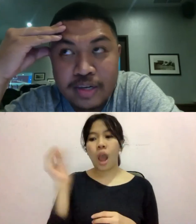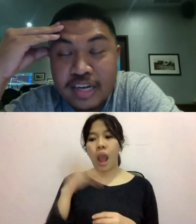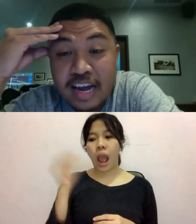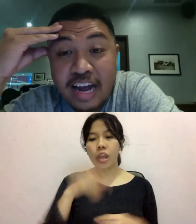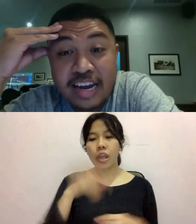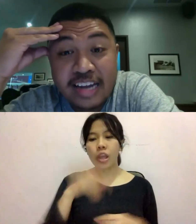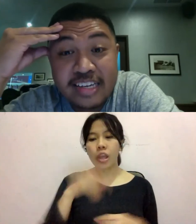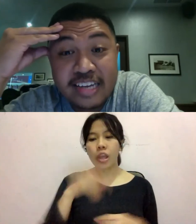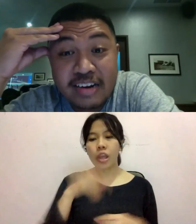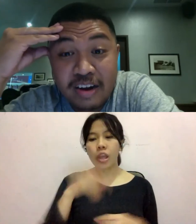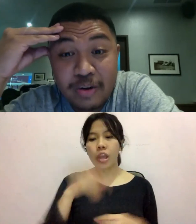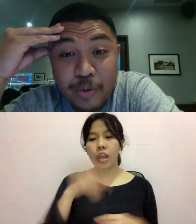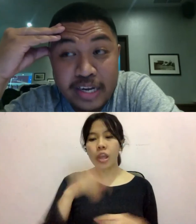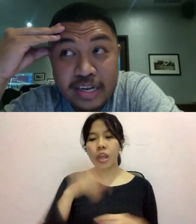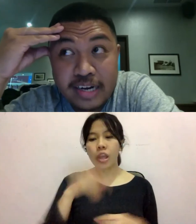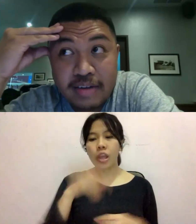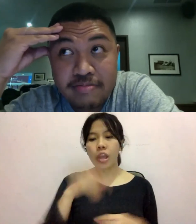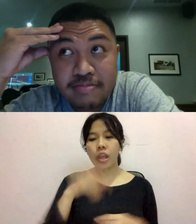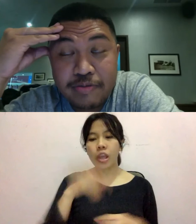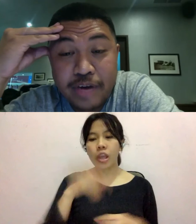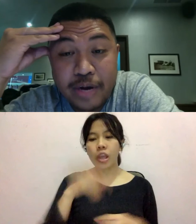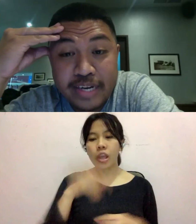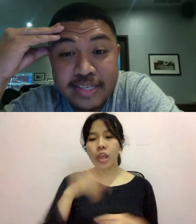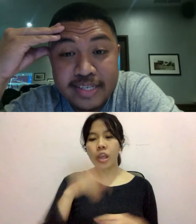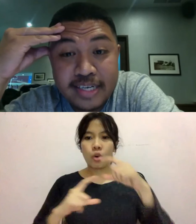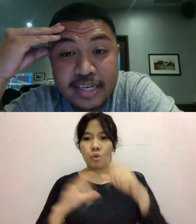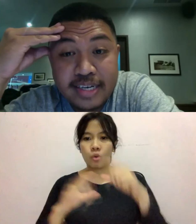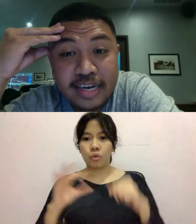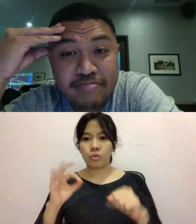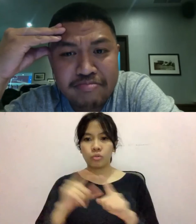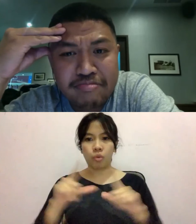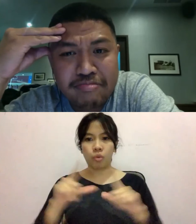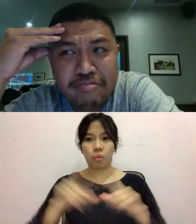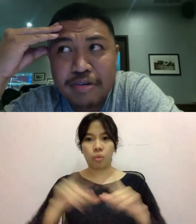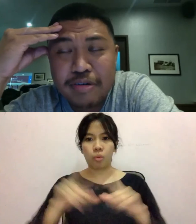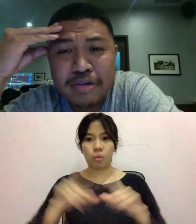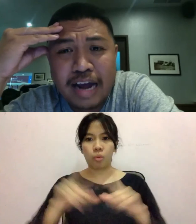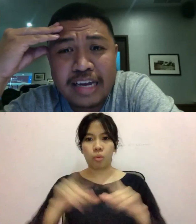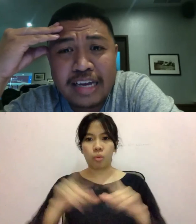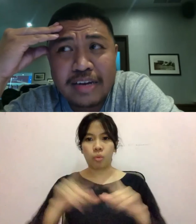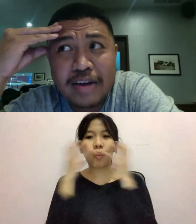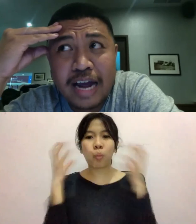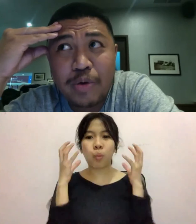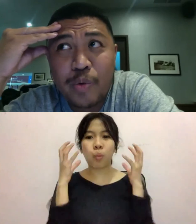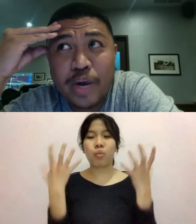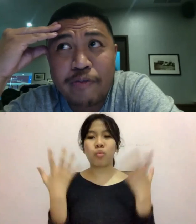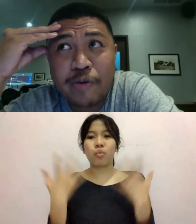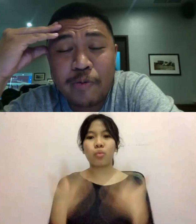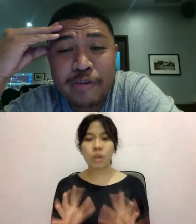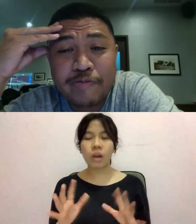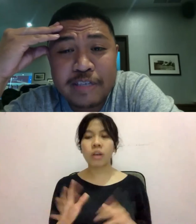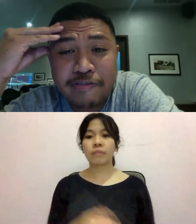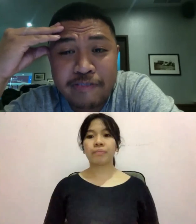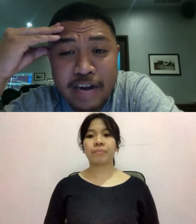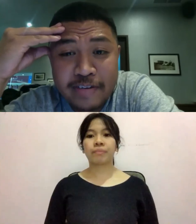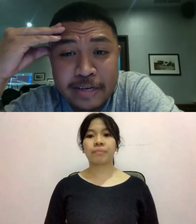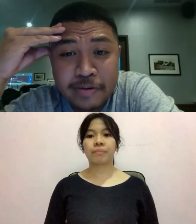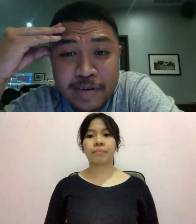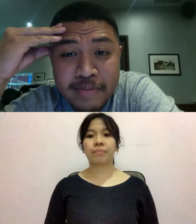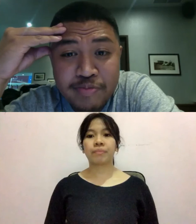burger. And I gained a lot of weight like very instantly. Like I went from